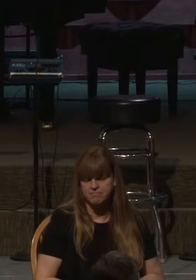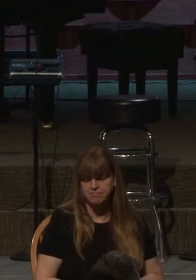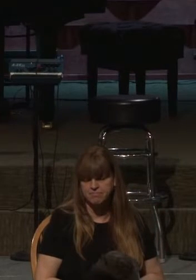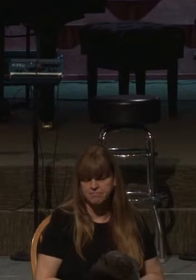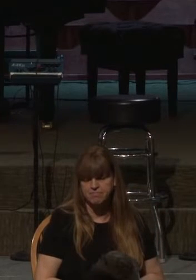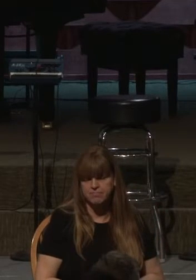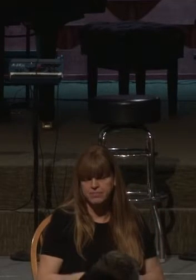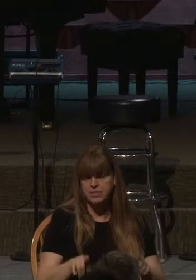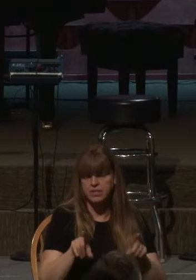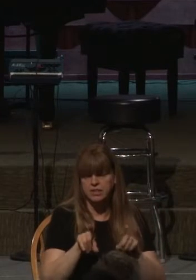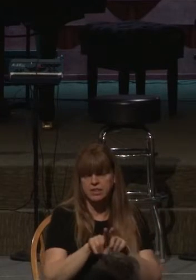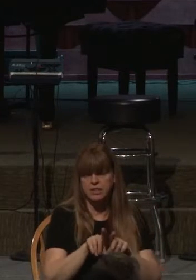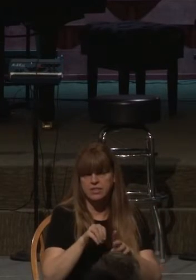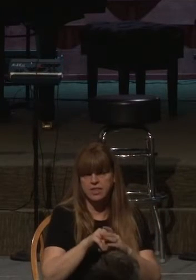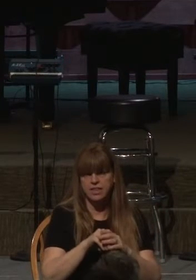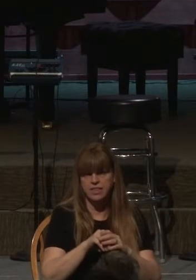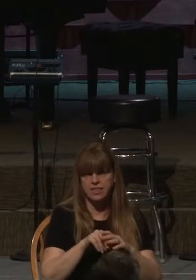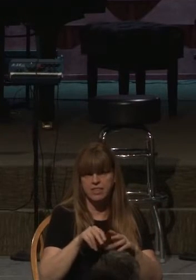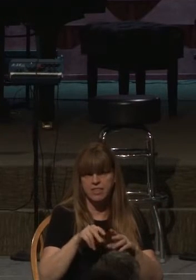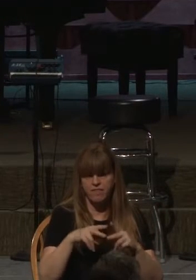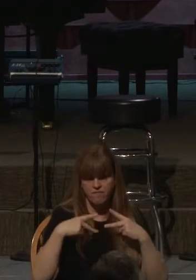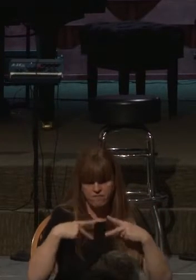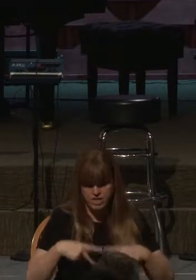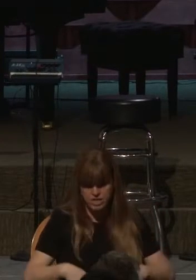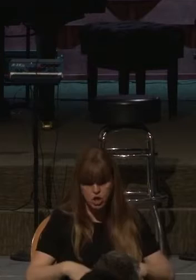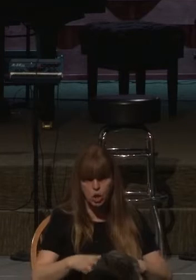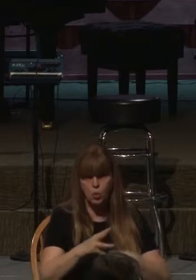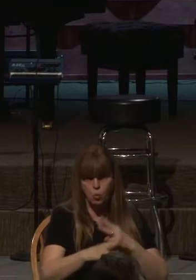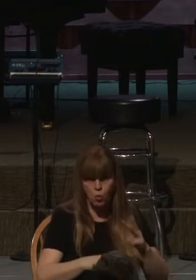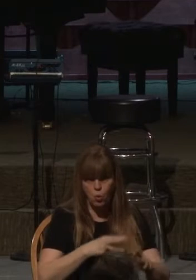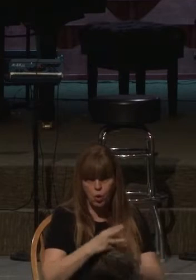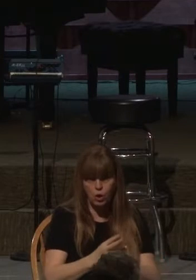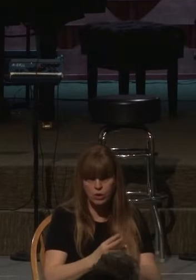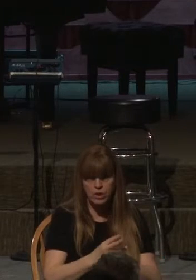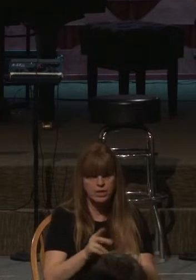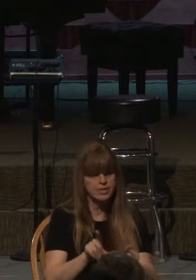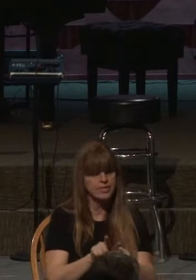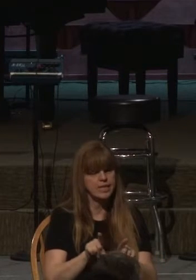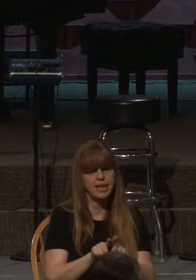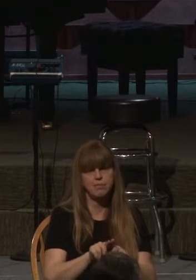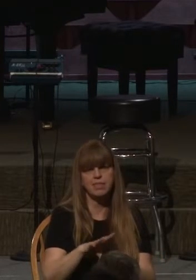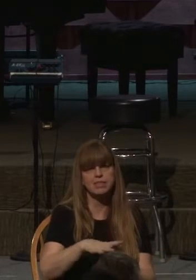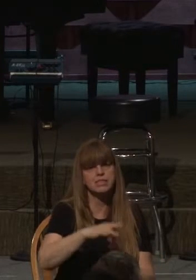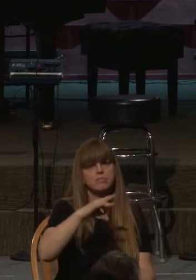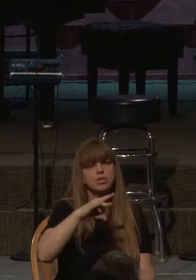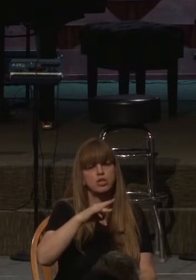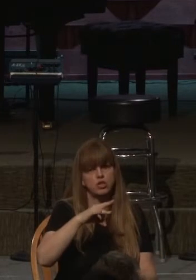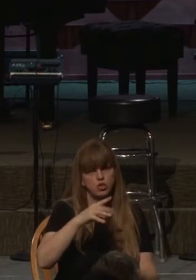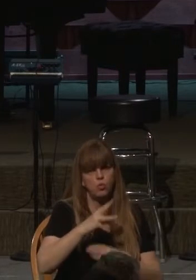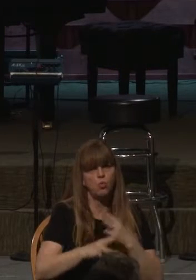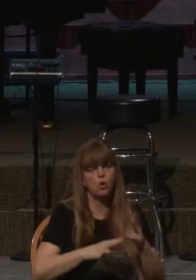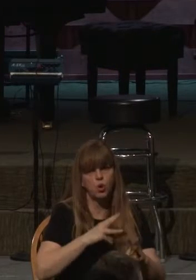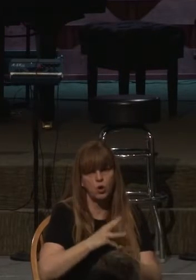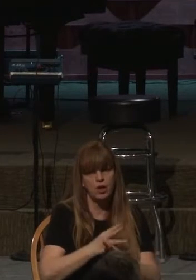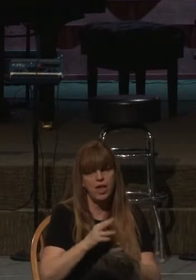Now, as it is in the physical world, so it is in the spiritual. And that's why the health and